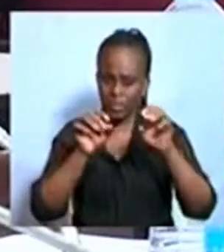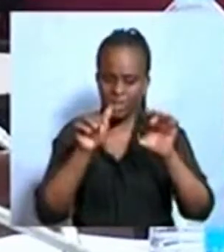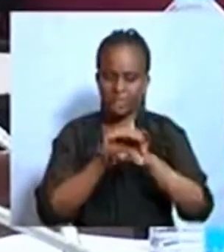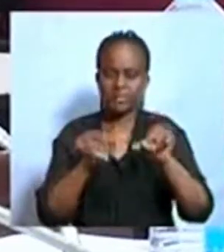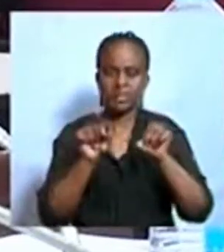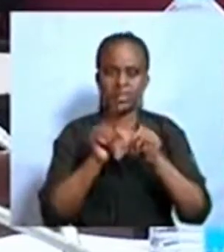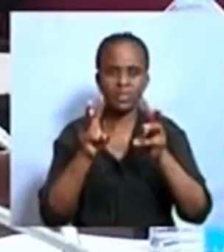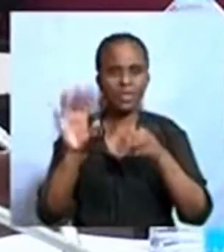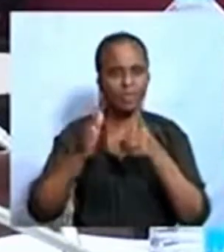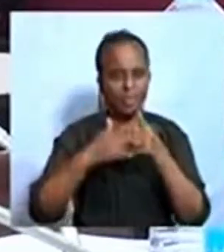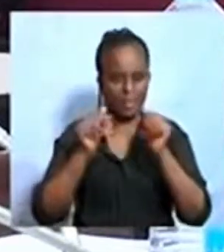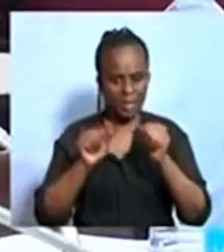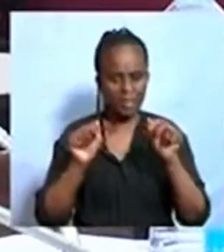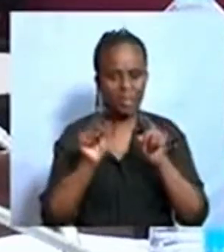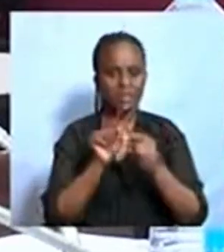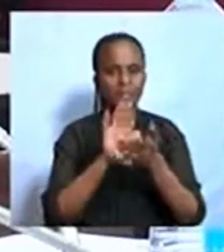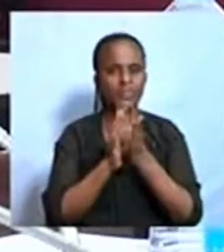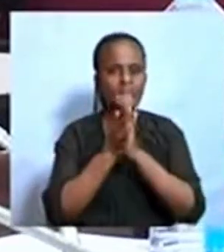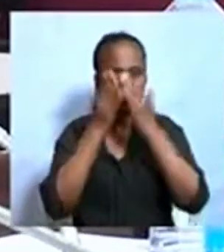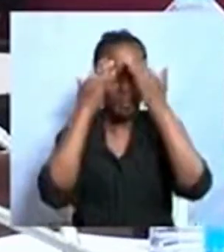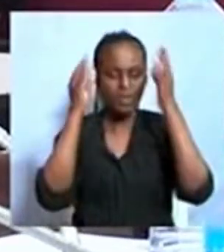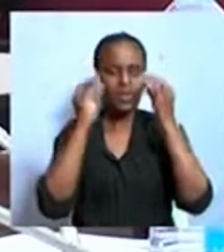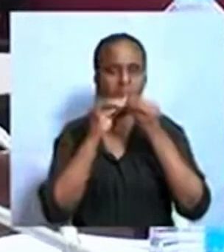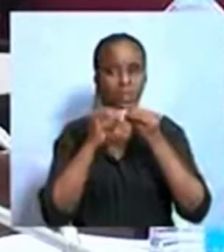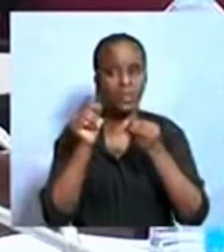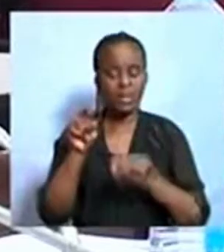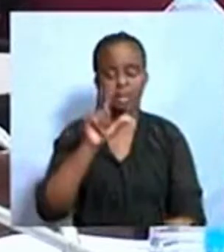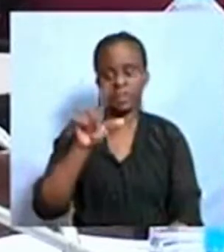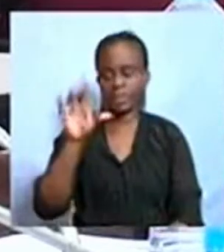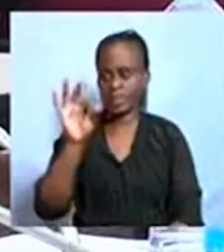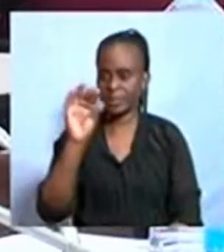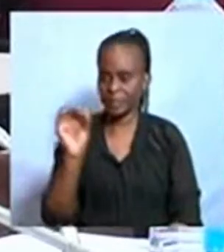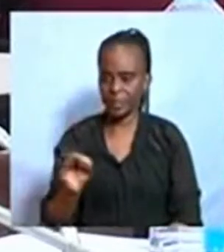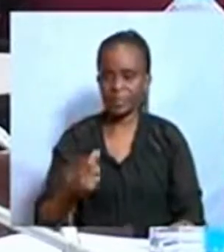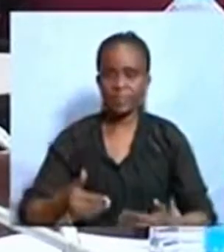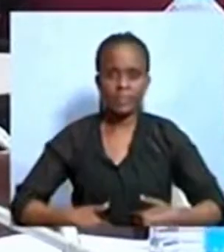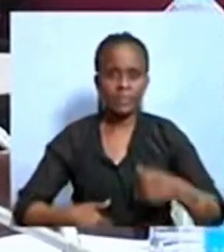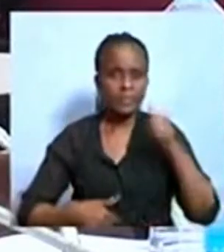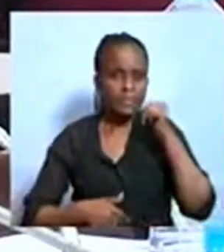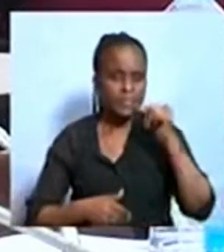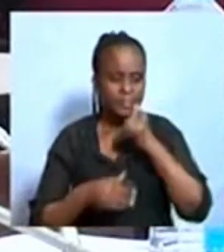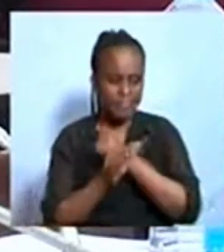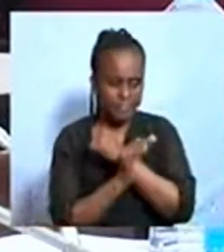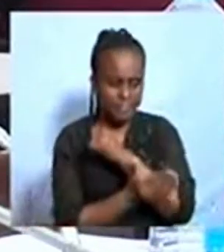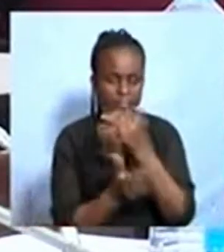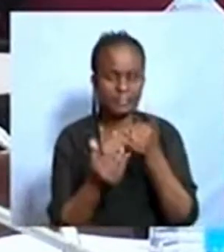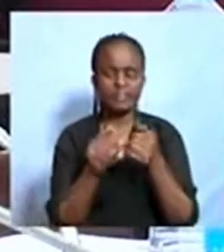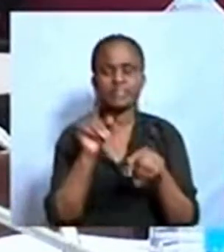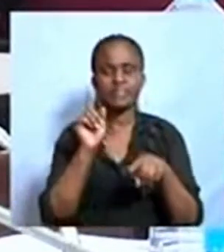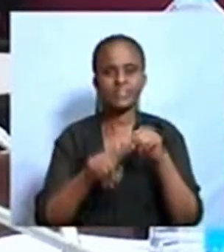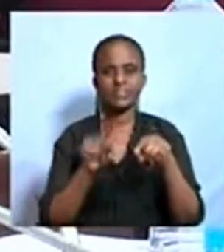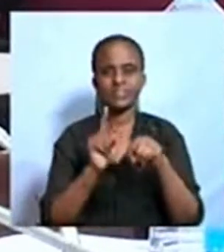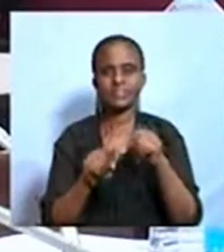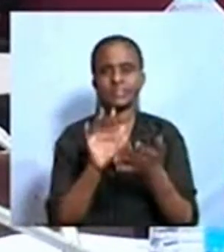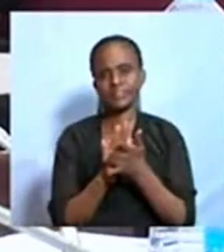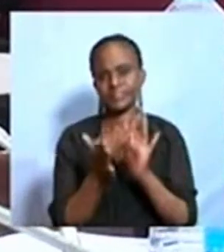come back here and realize that that 29% of teenage pregnancies that we have now might not have been